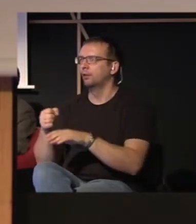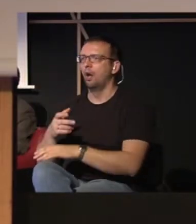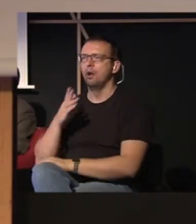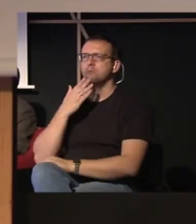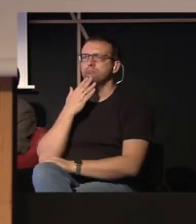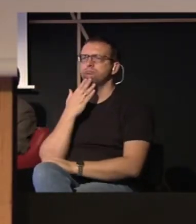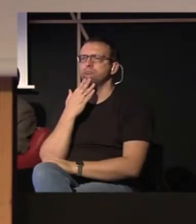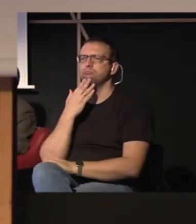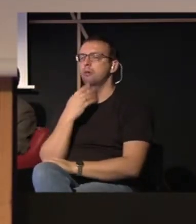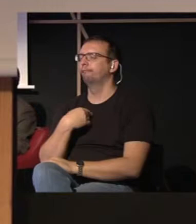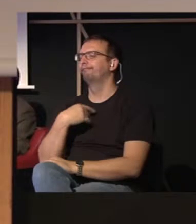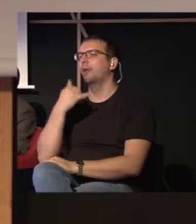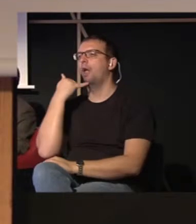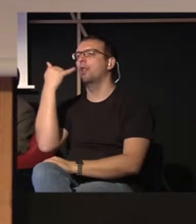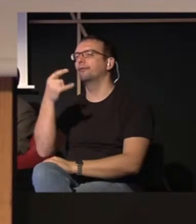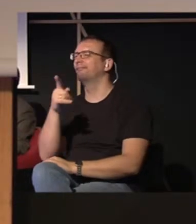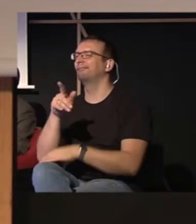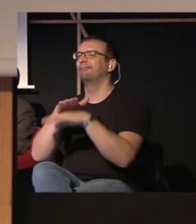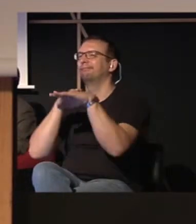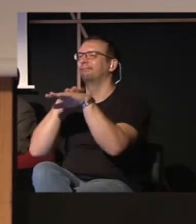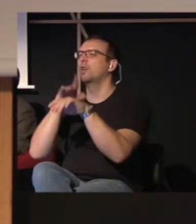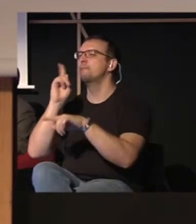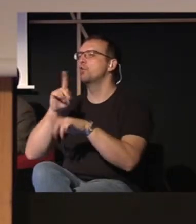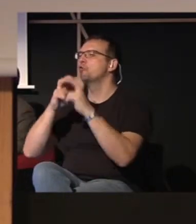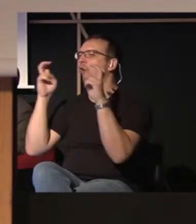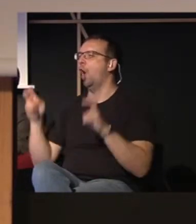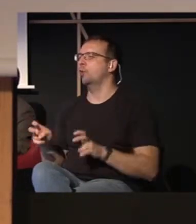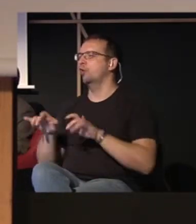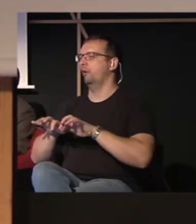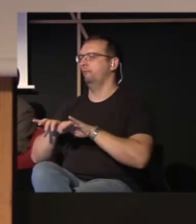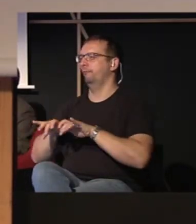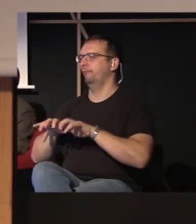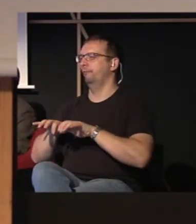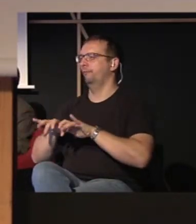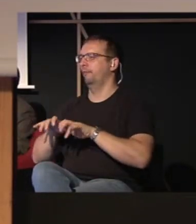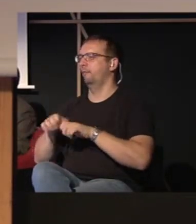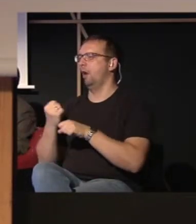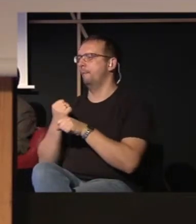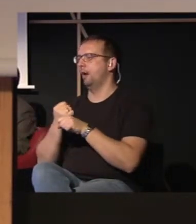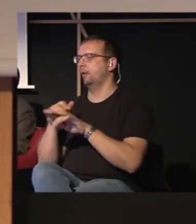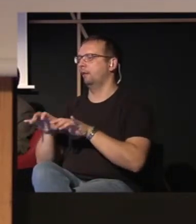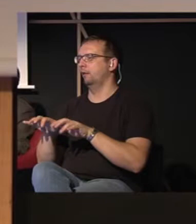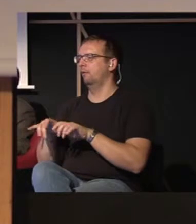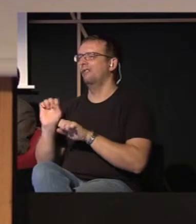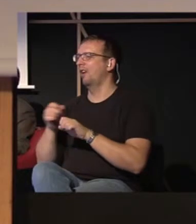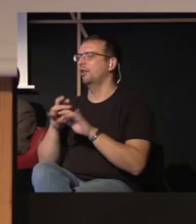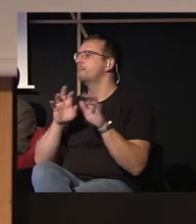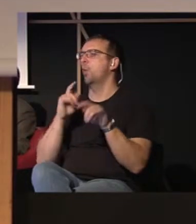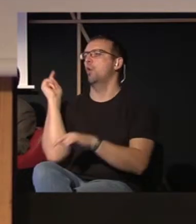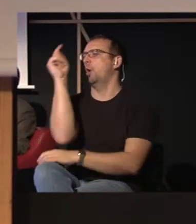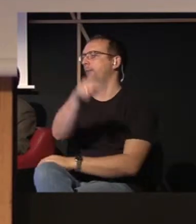me the opportunity to now I liaise with fans, clubs and NGOs on a regular basis.